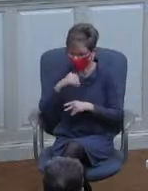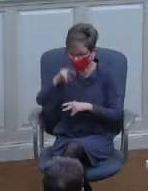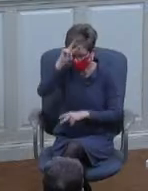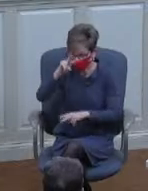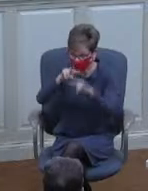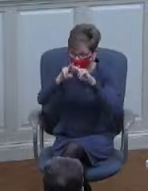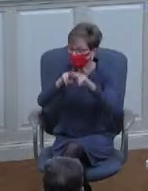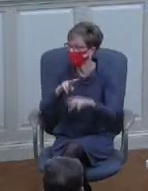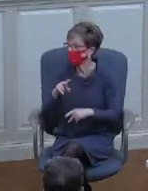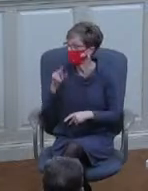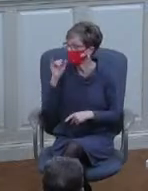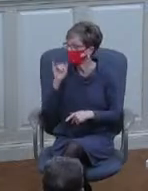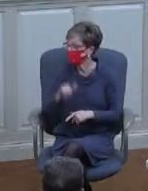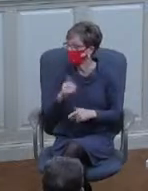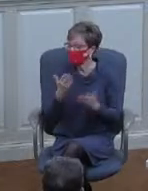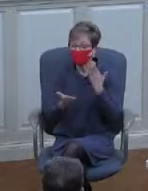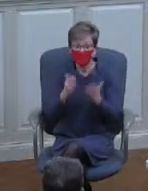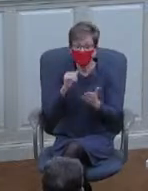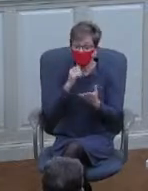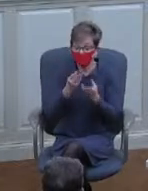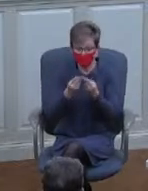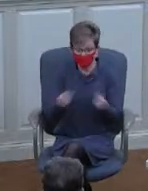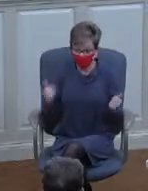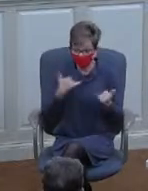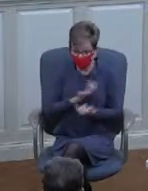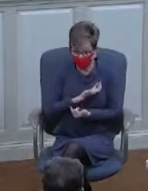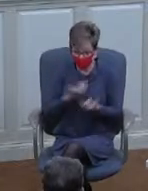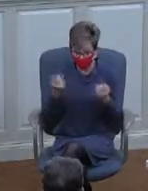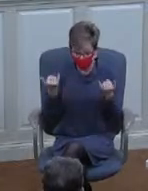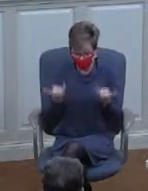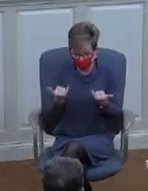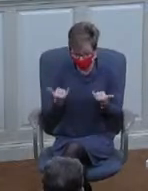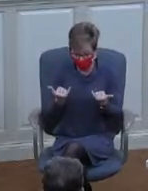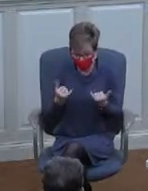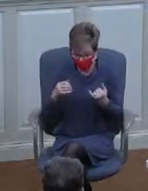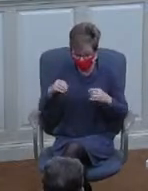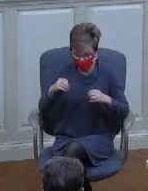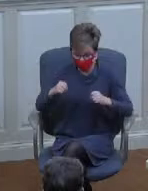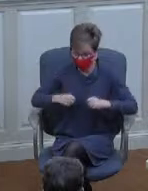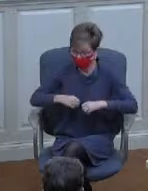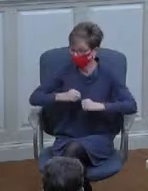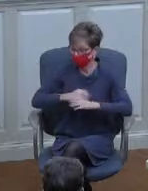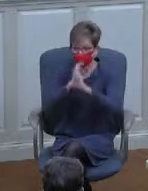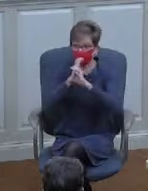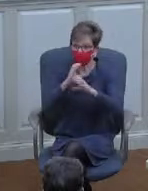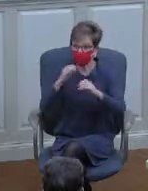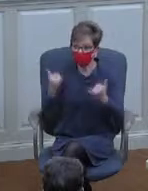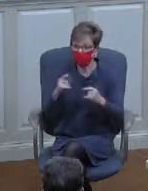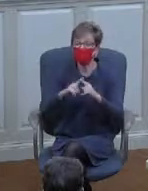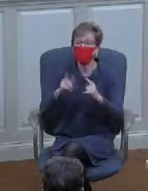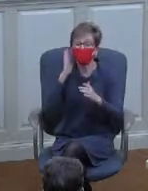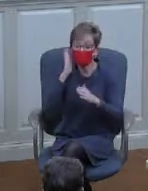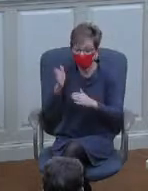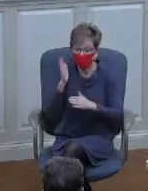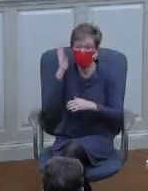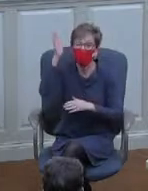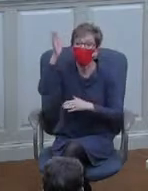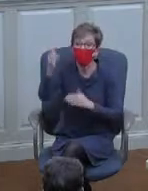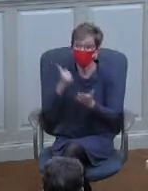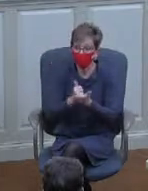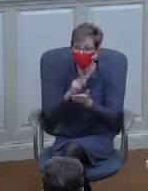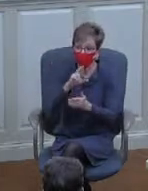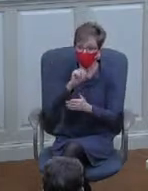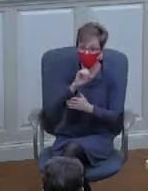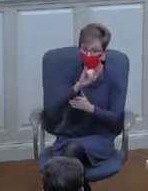This remedy may not resolve our current crisis, but will help forestall future ones. Racism, conspiracy